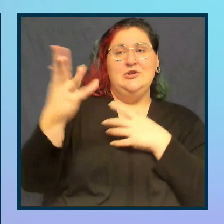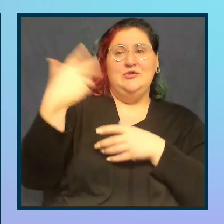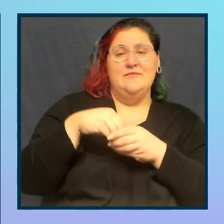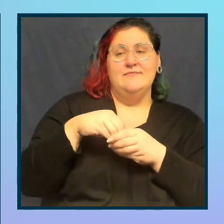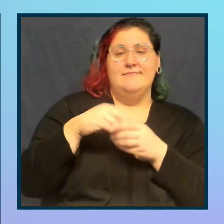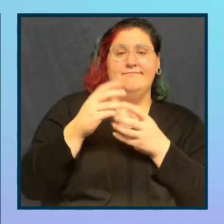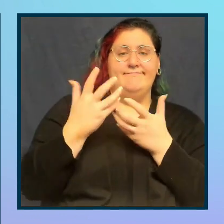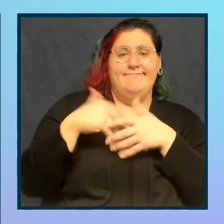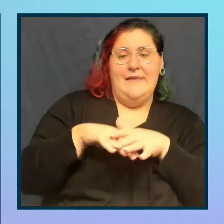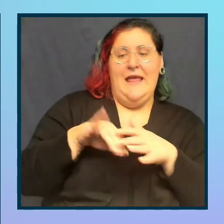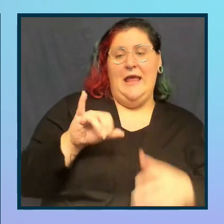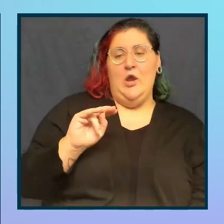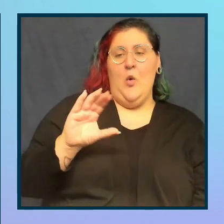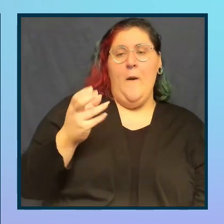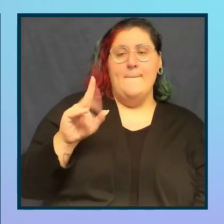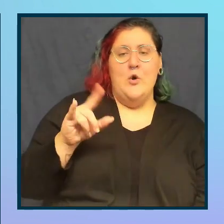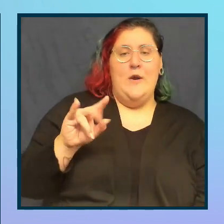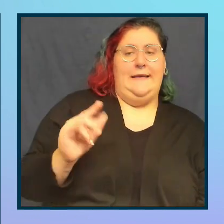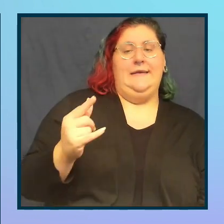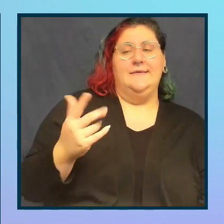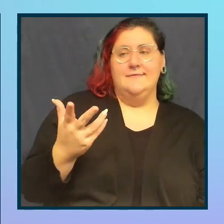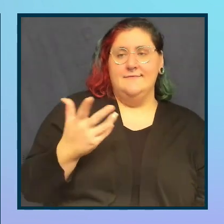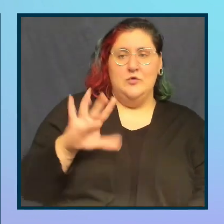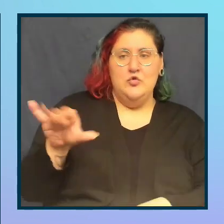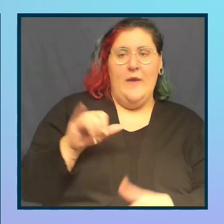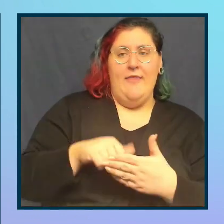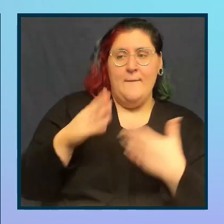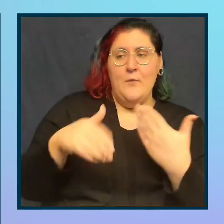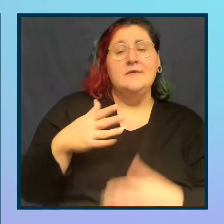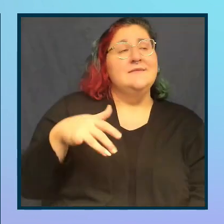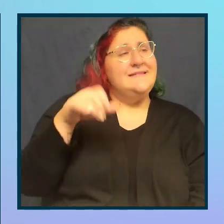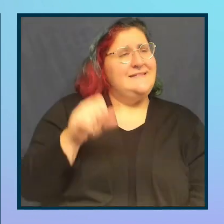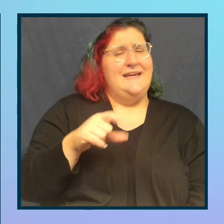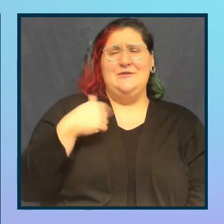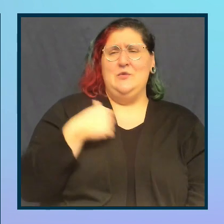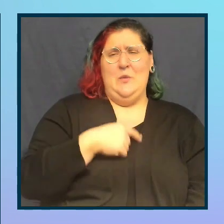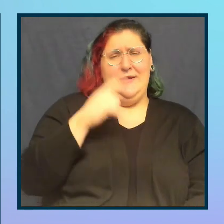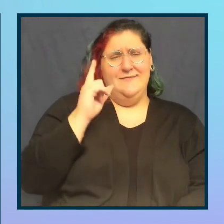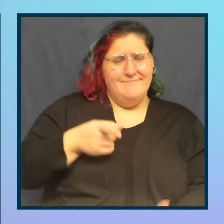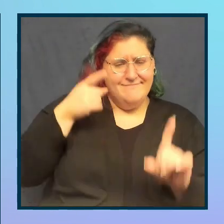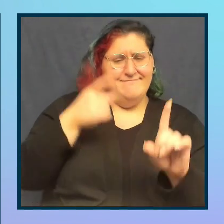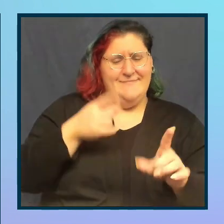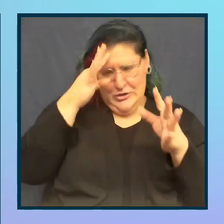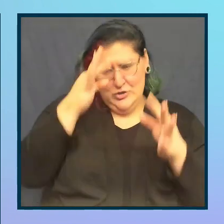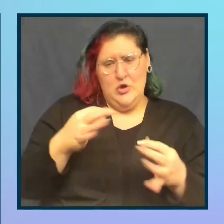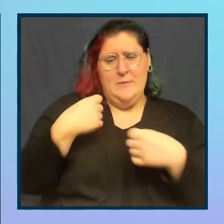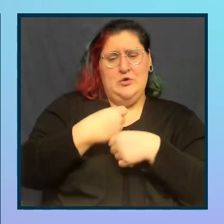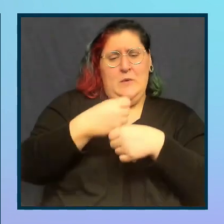Absolutely. We are determined to make accessibility as easy as